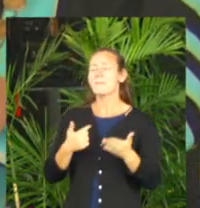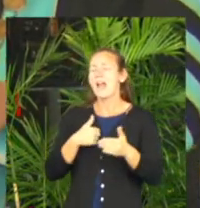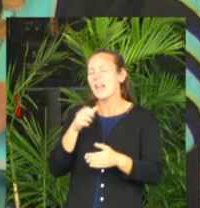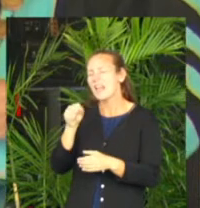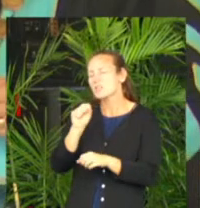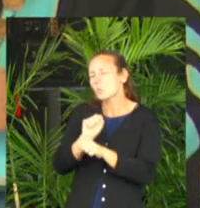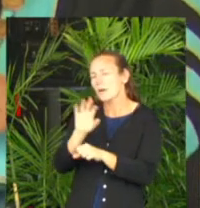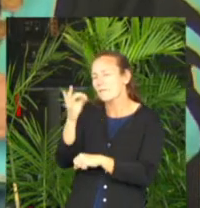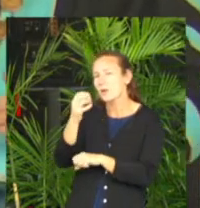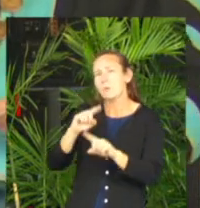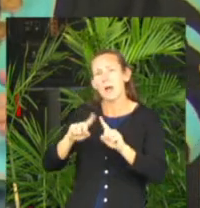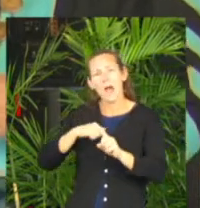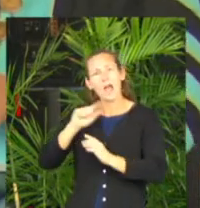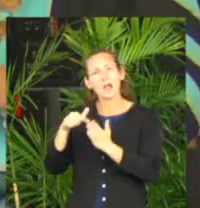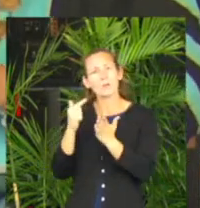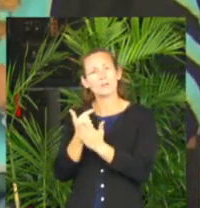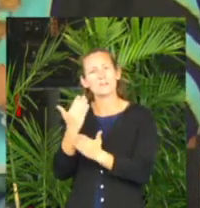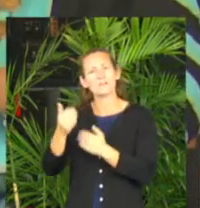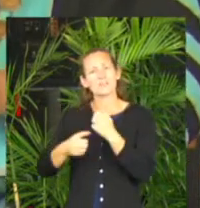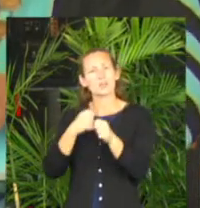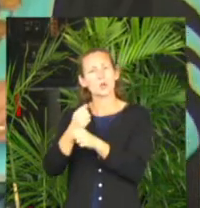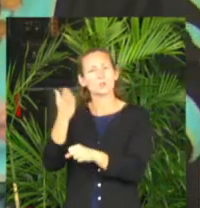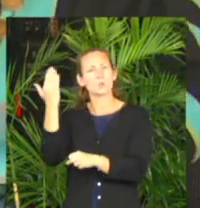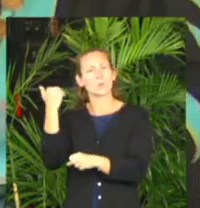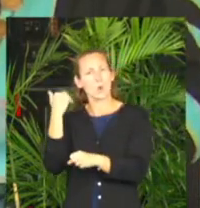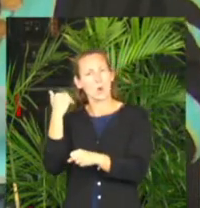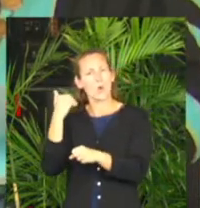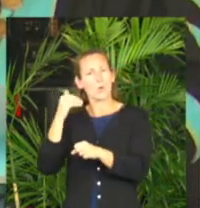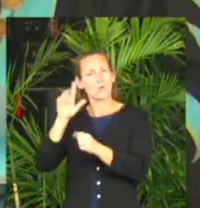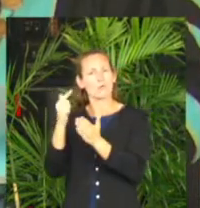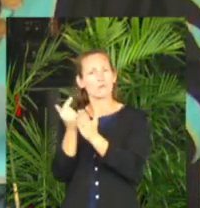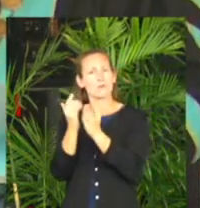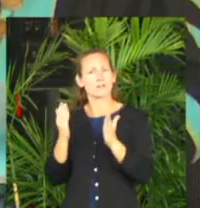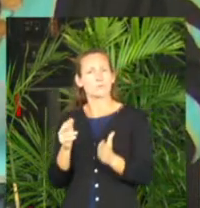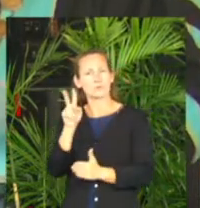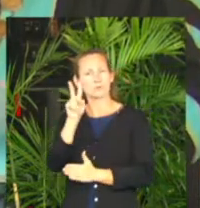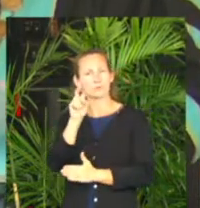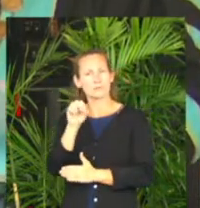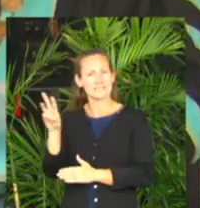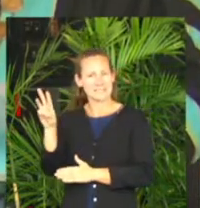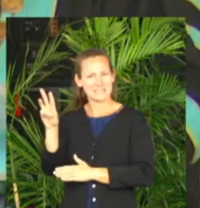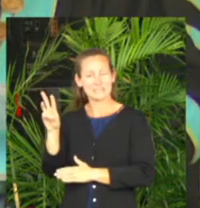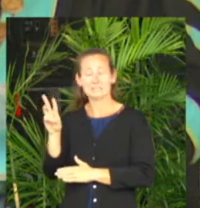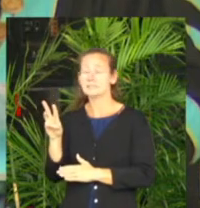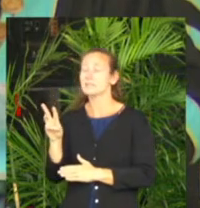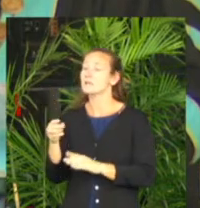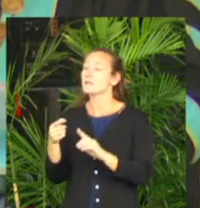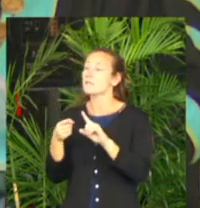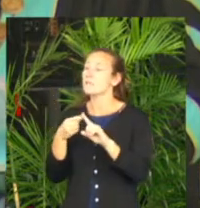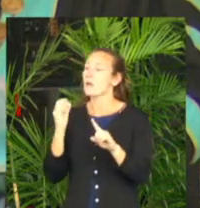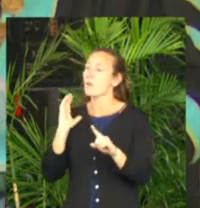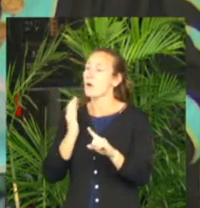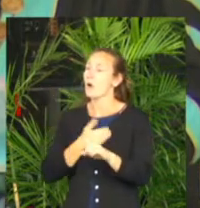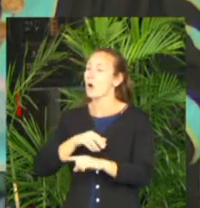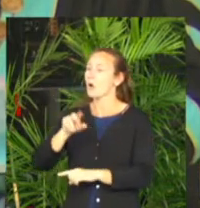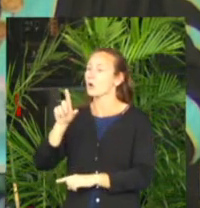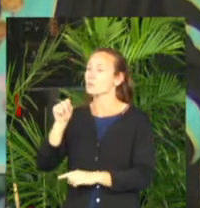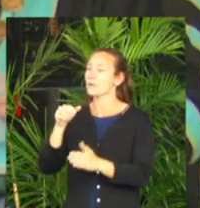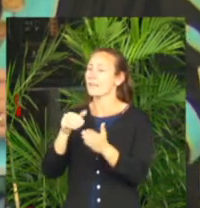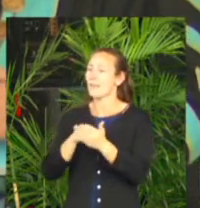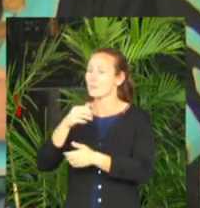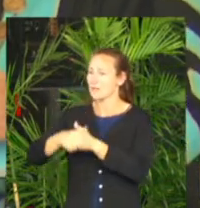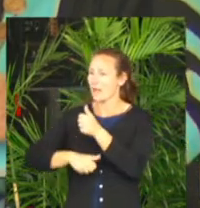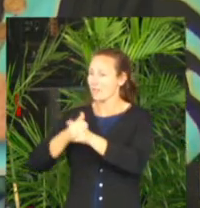graduate 15 years ago as a member of the class of 2006. And to you, I want to say on behalf of our 20,000